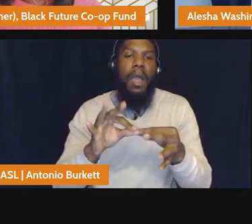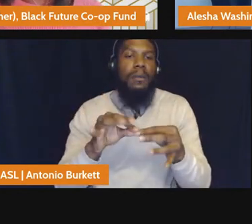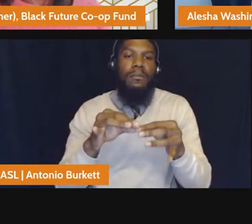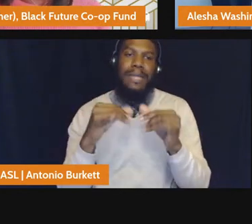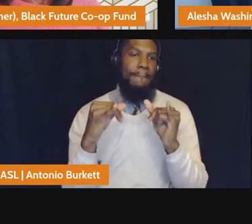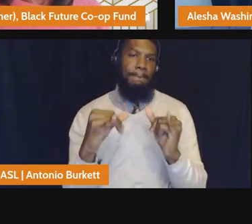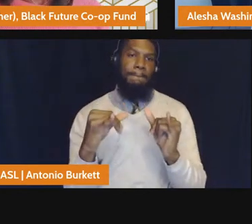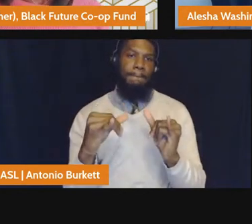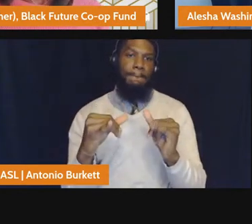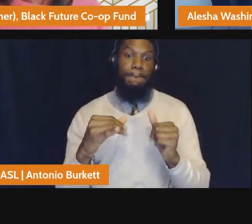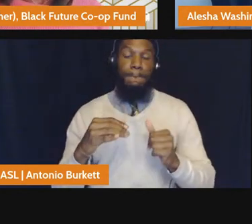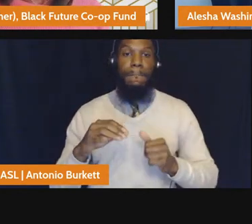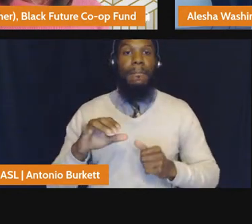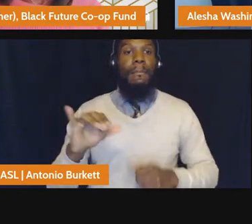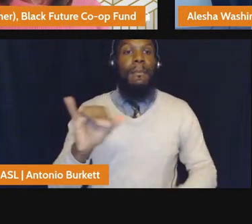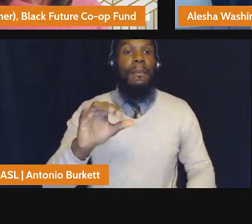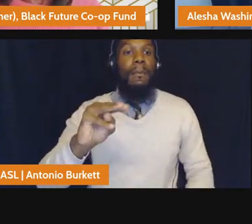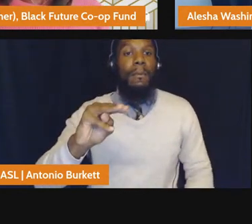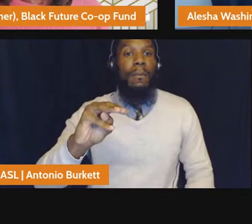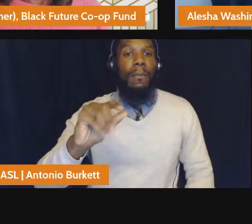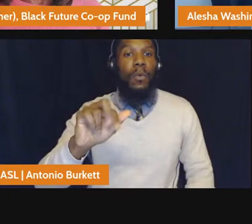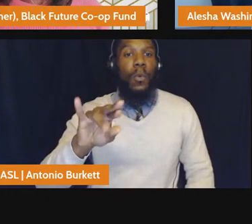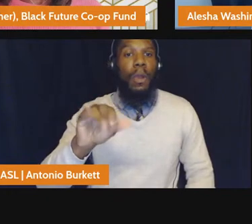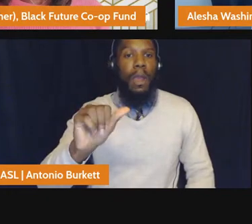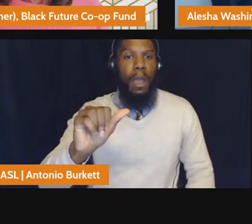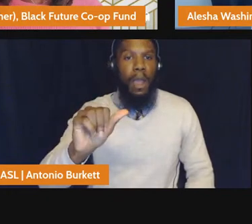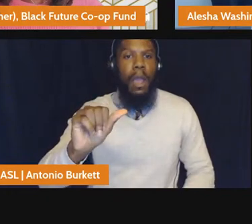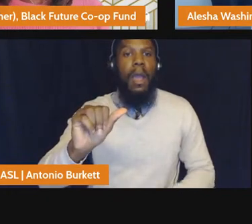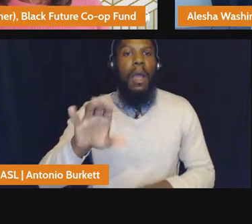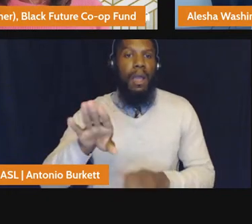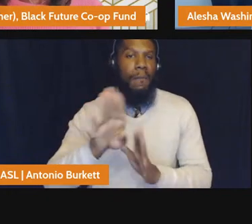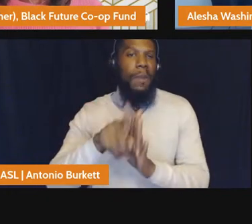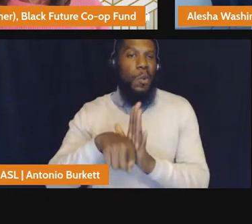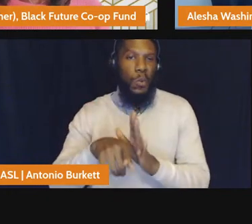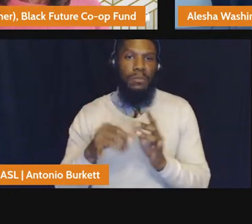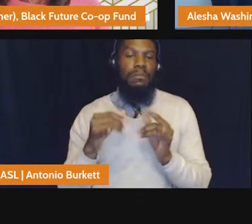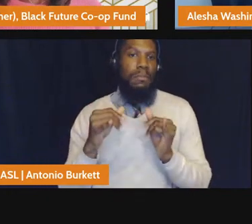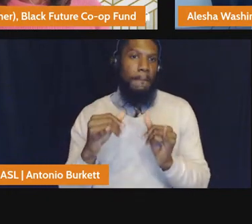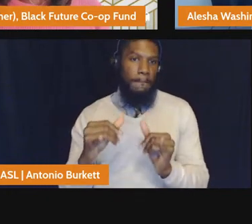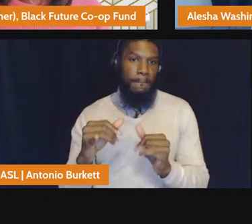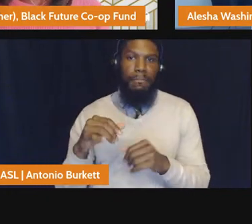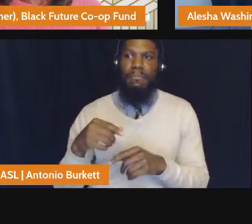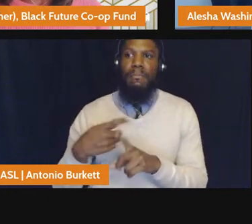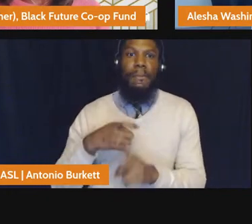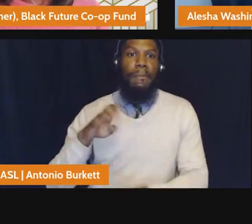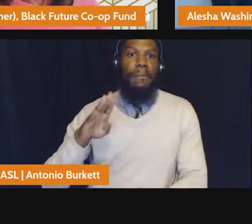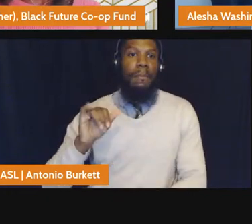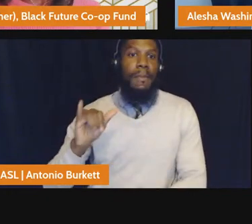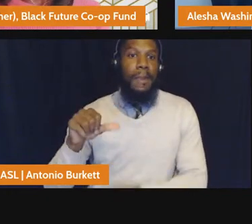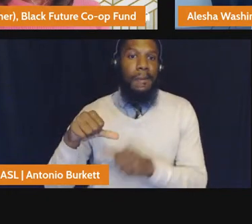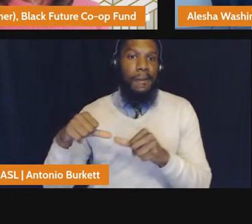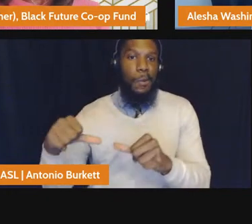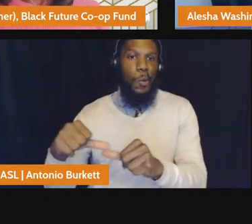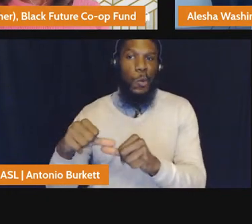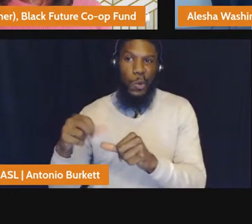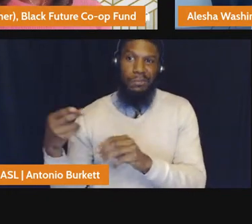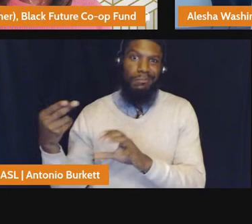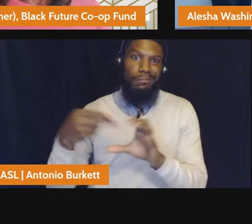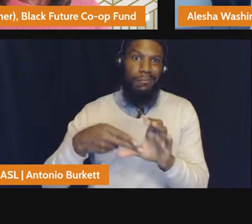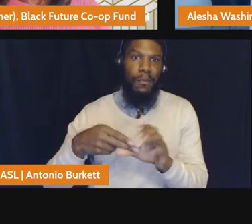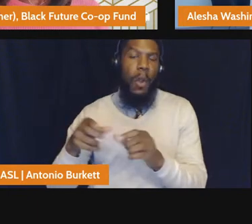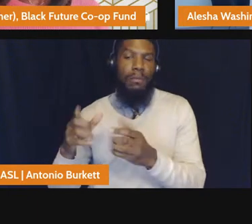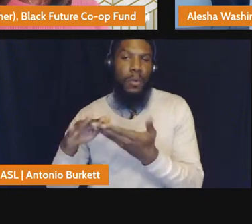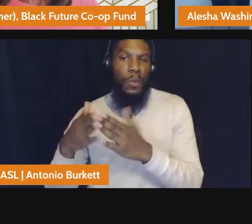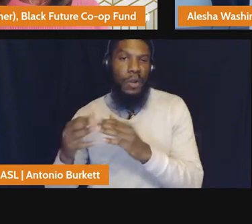my organization, like Maria, I came also from the Bay Area to community foundations there that were extremely